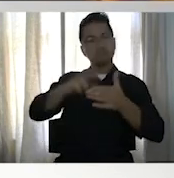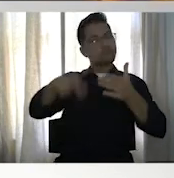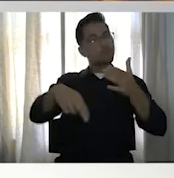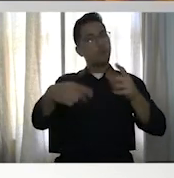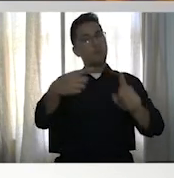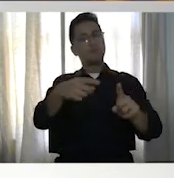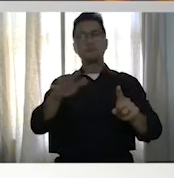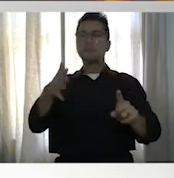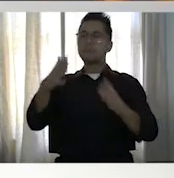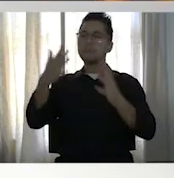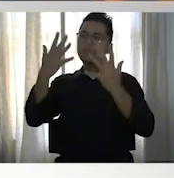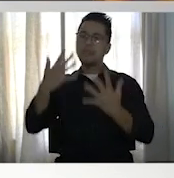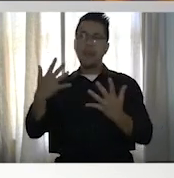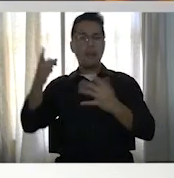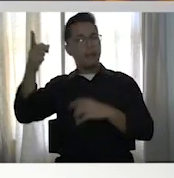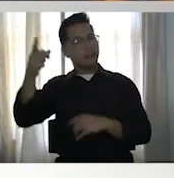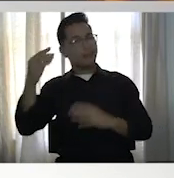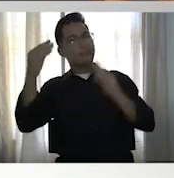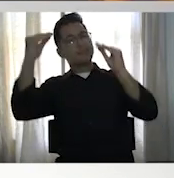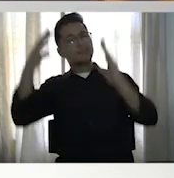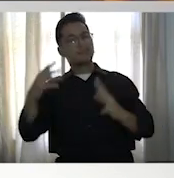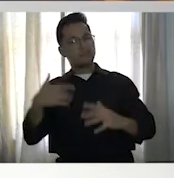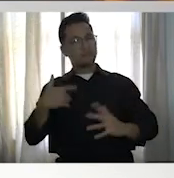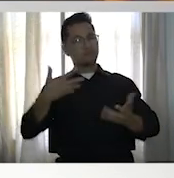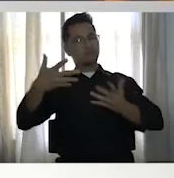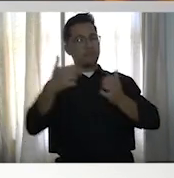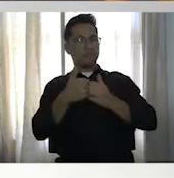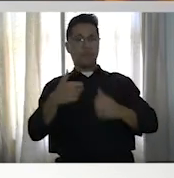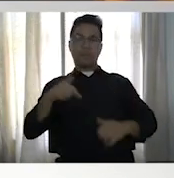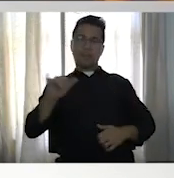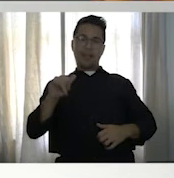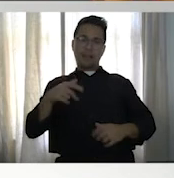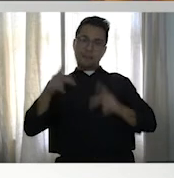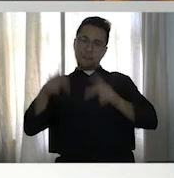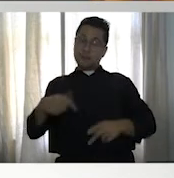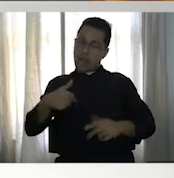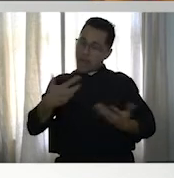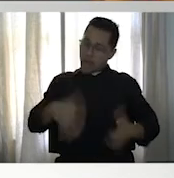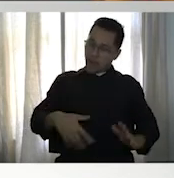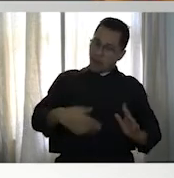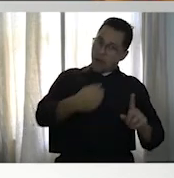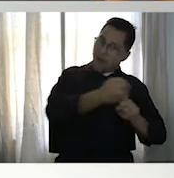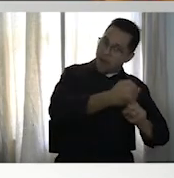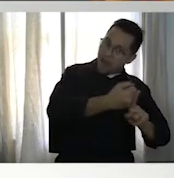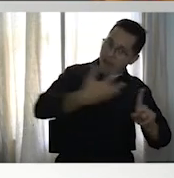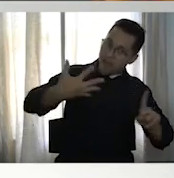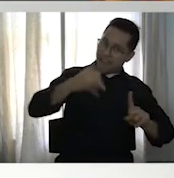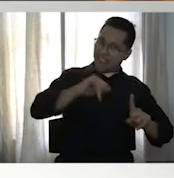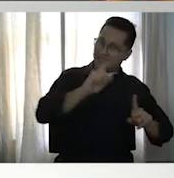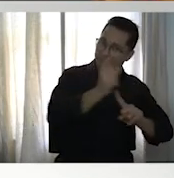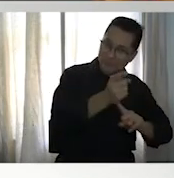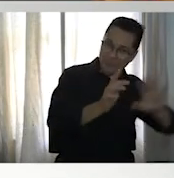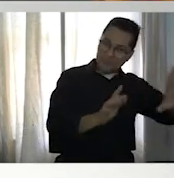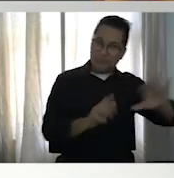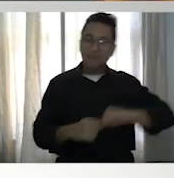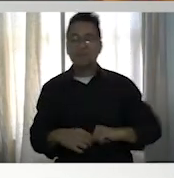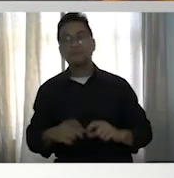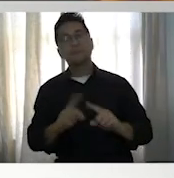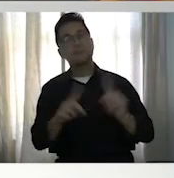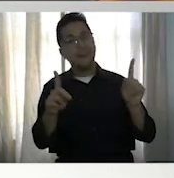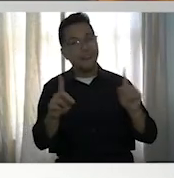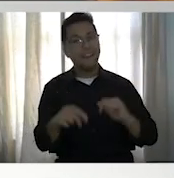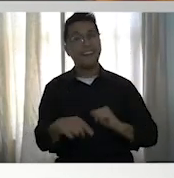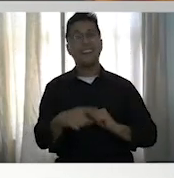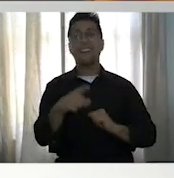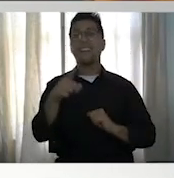little sad. The teacher treated me like a person. I didn't want to go there at that moment. But, you know, he was